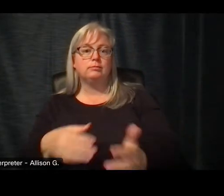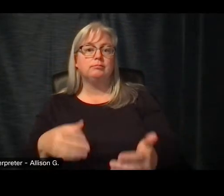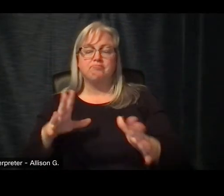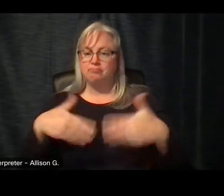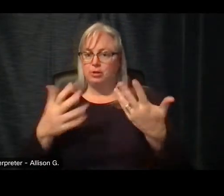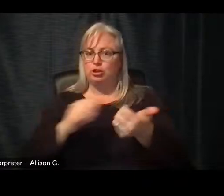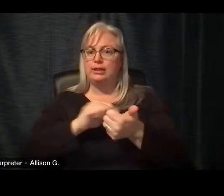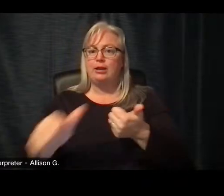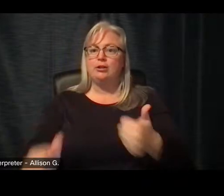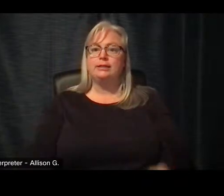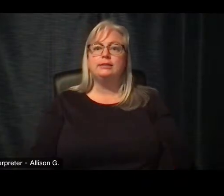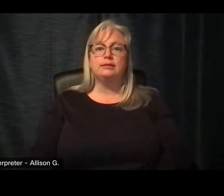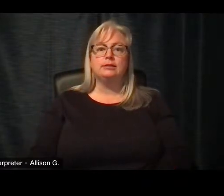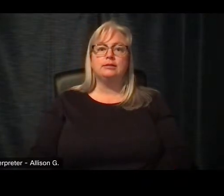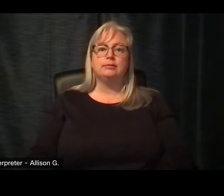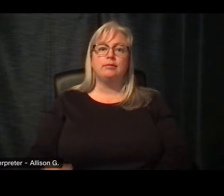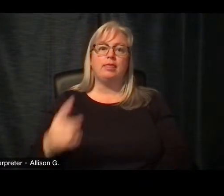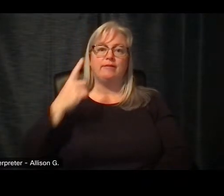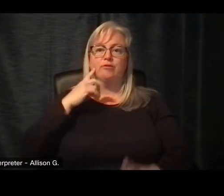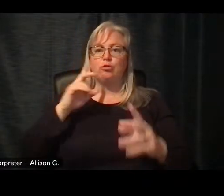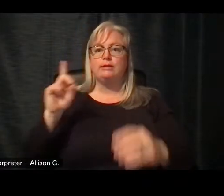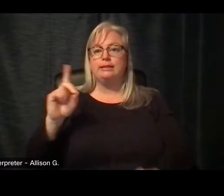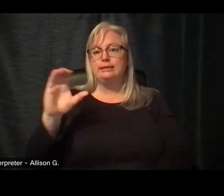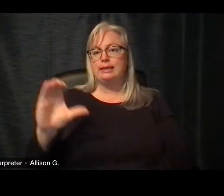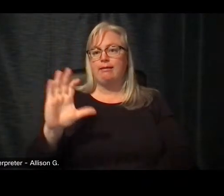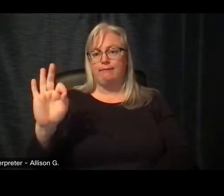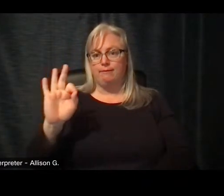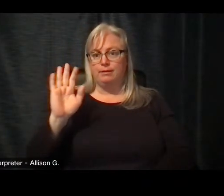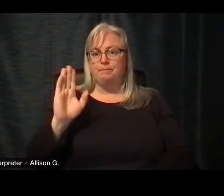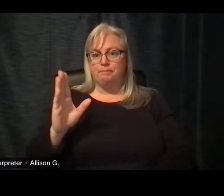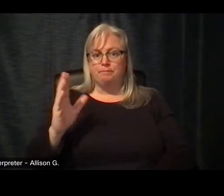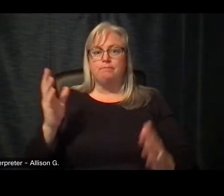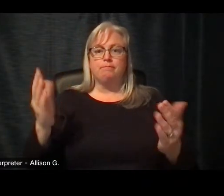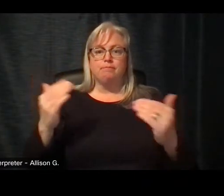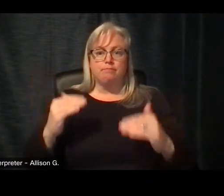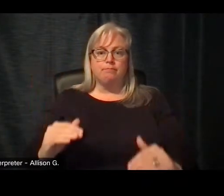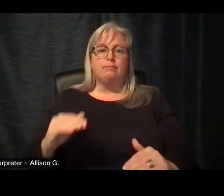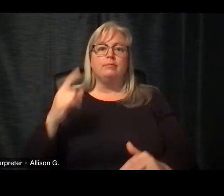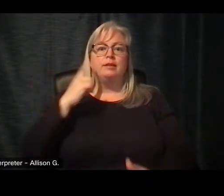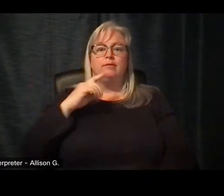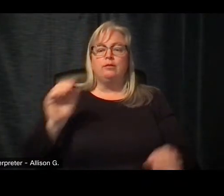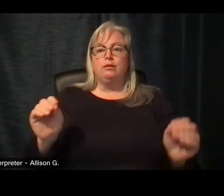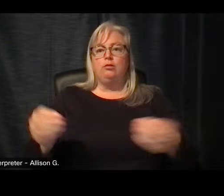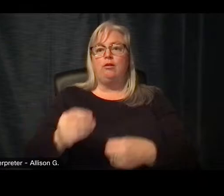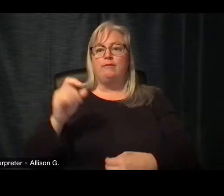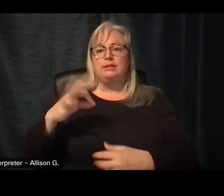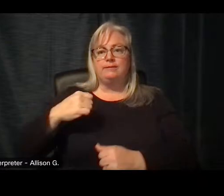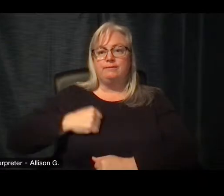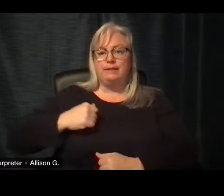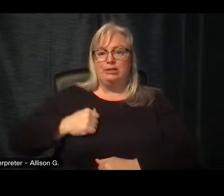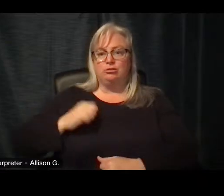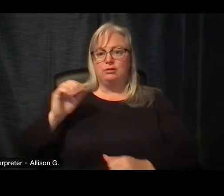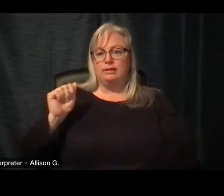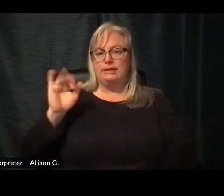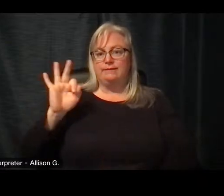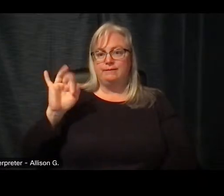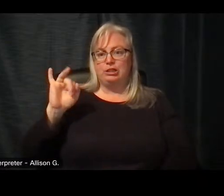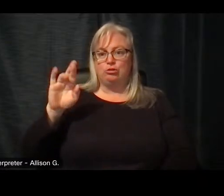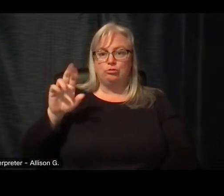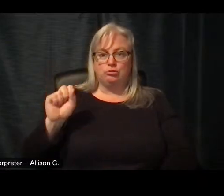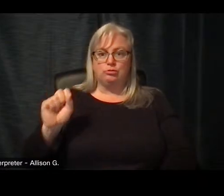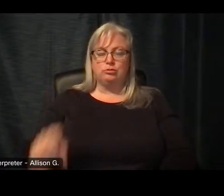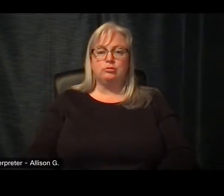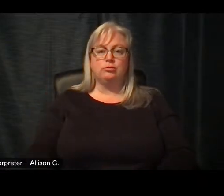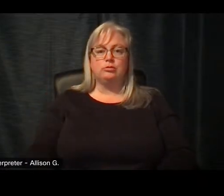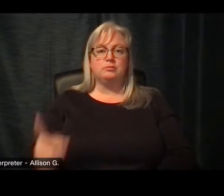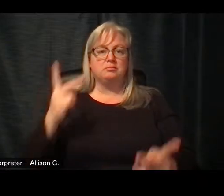Motion carries. That was for Department of Children and Families. For the Office of Veteran Affairs, I